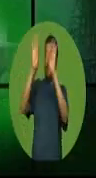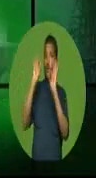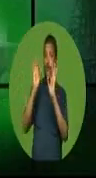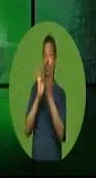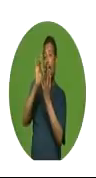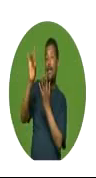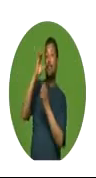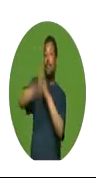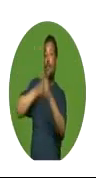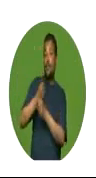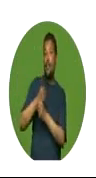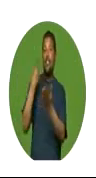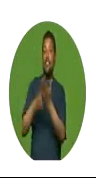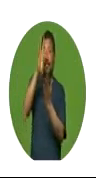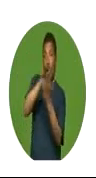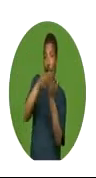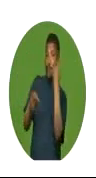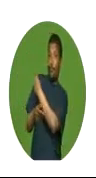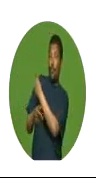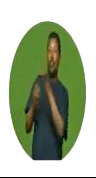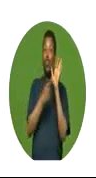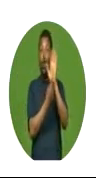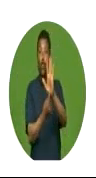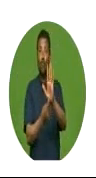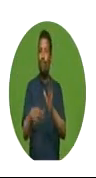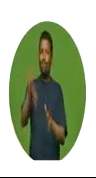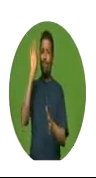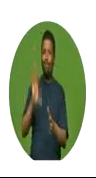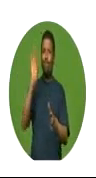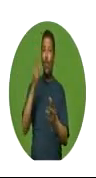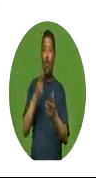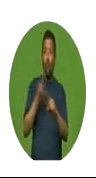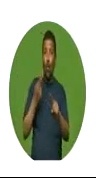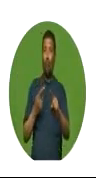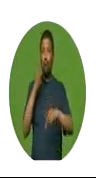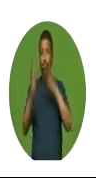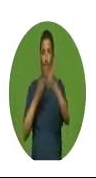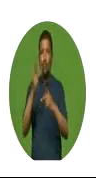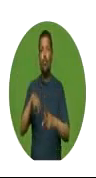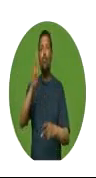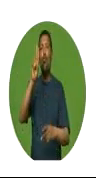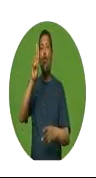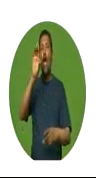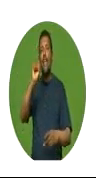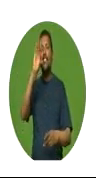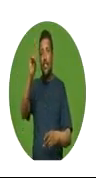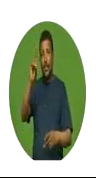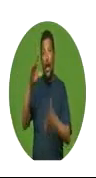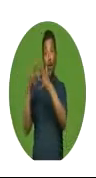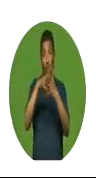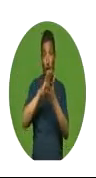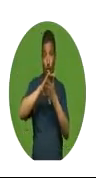selected years. This table shows earnings from tourism in US dollars in the